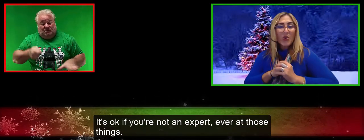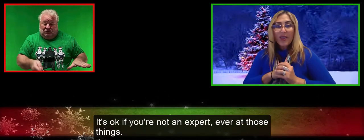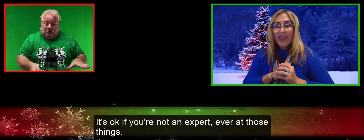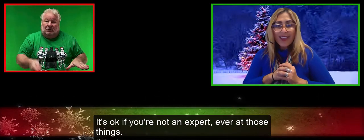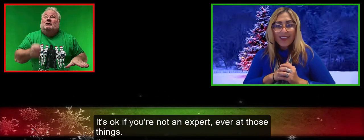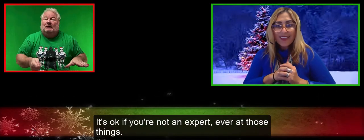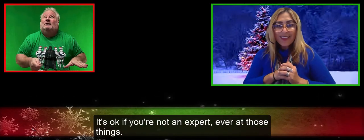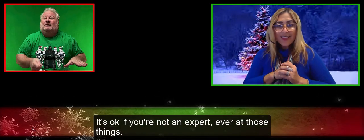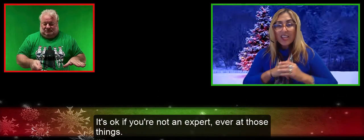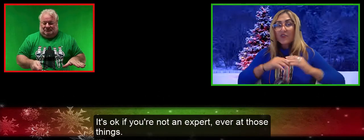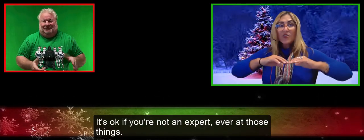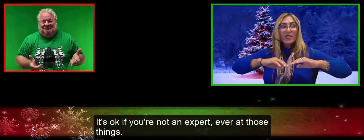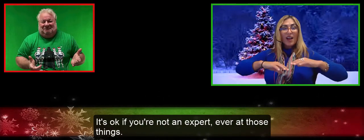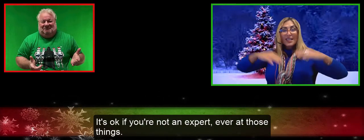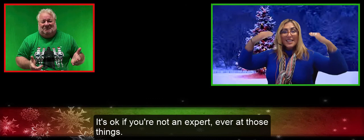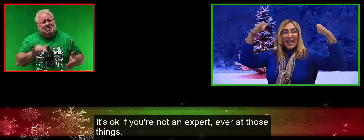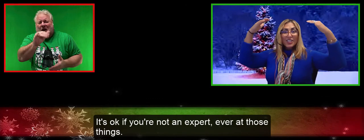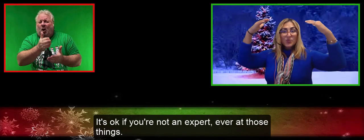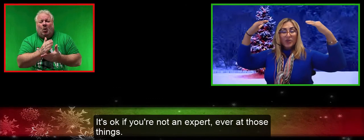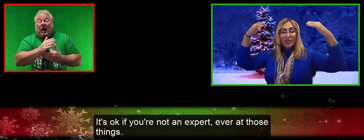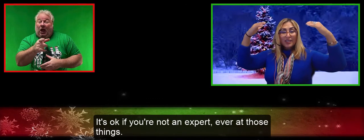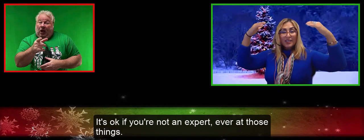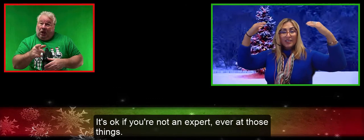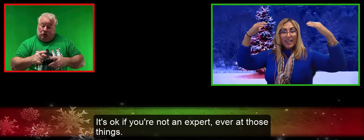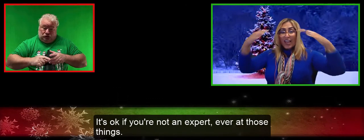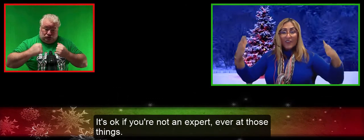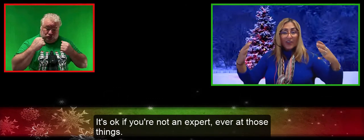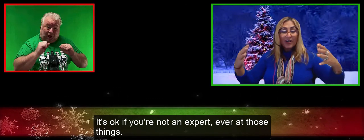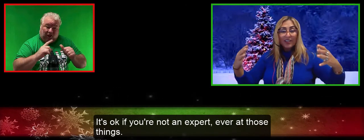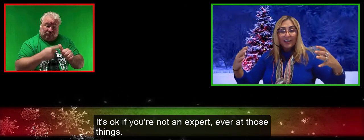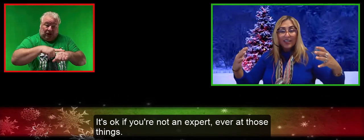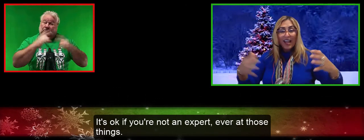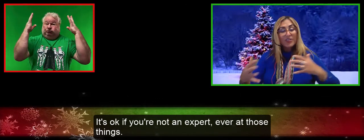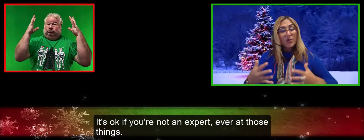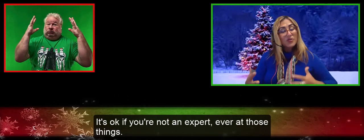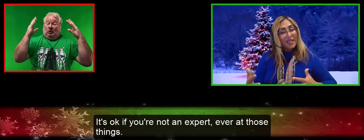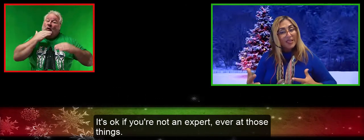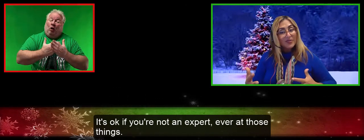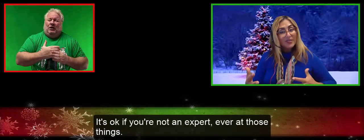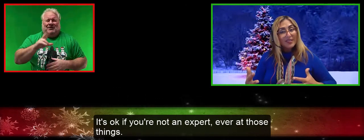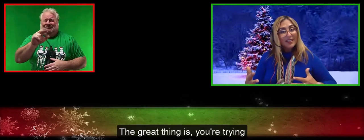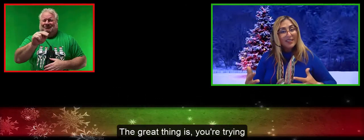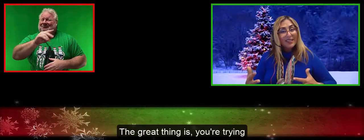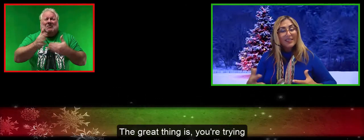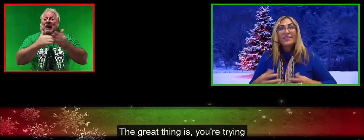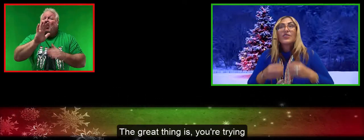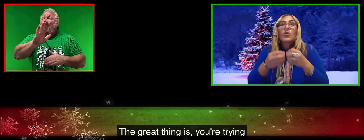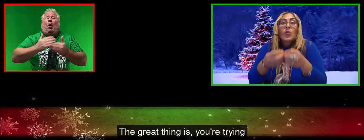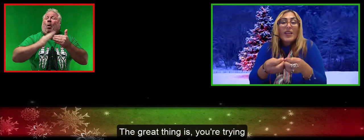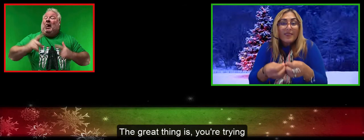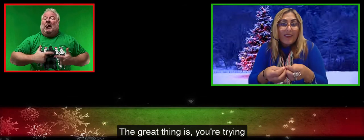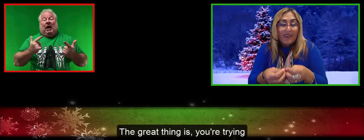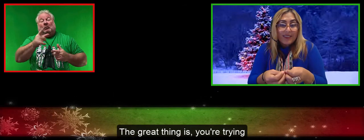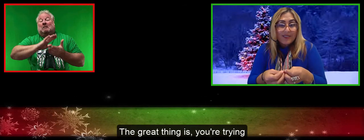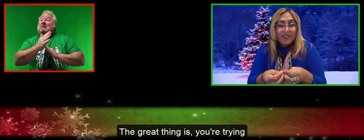It's okay if you're not an expert ever at those things. The